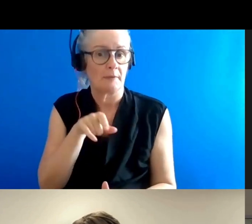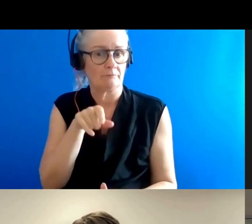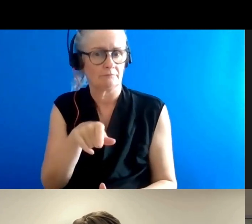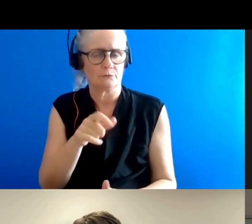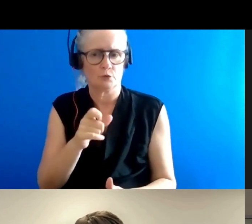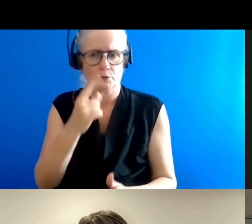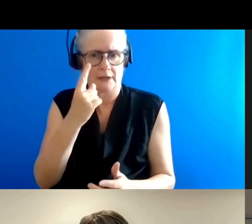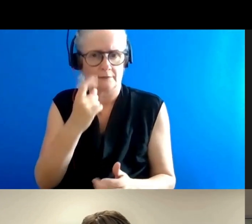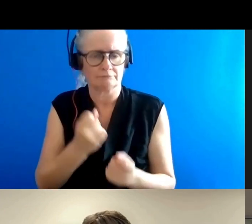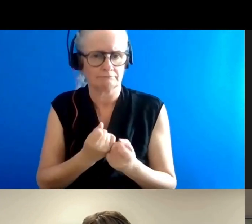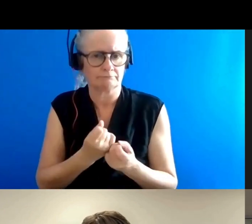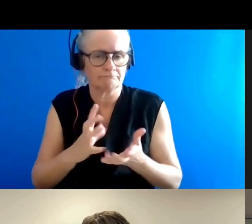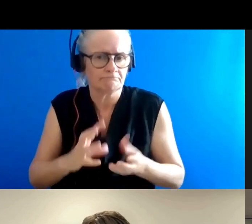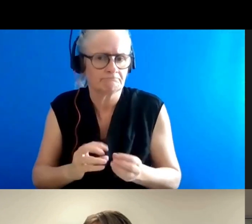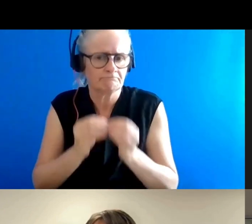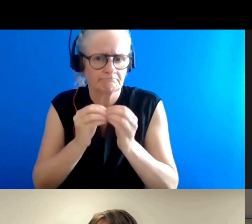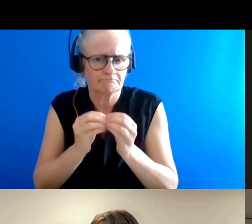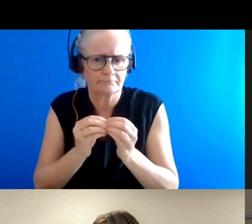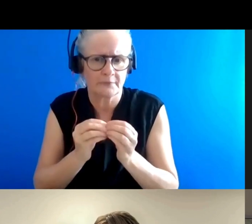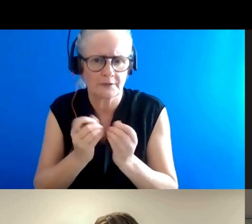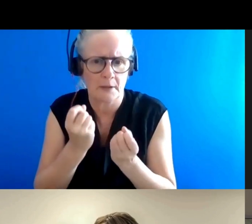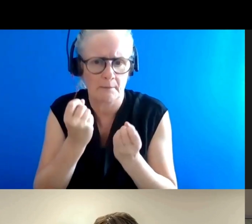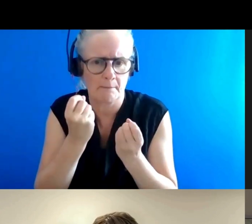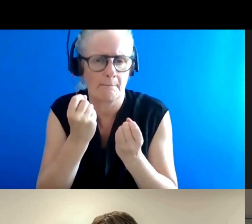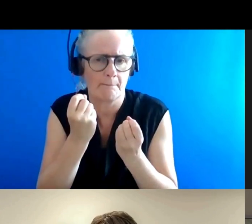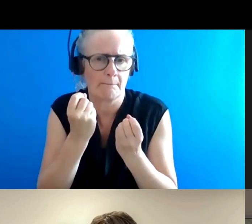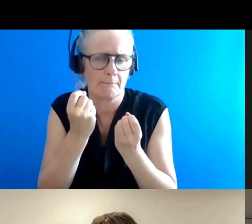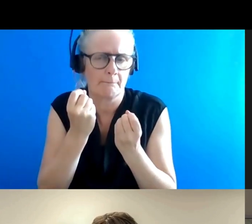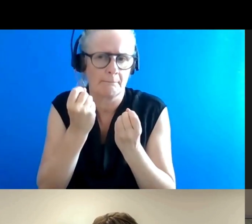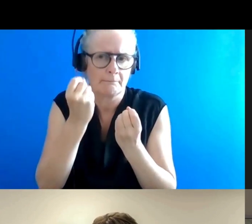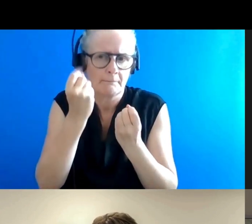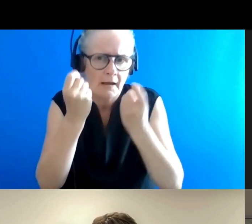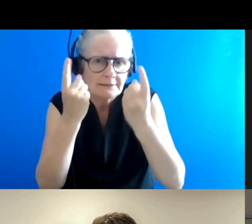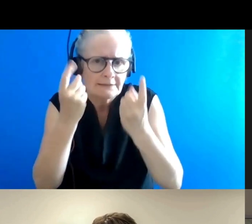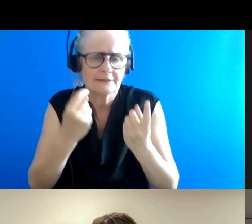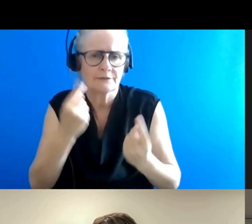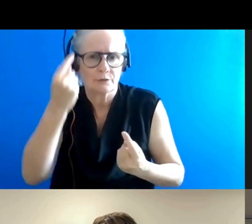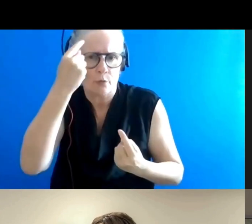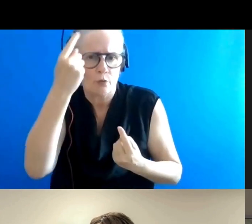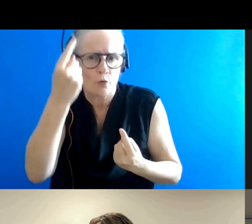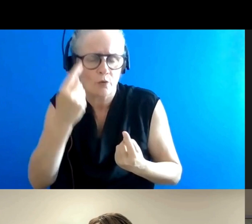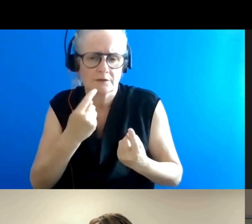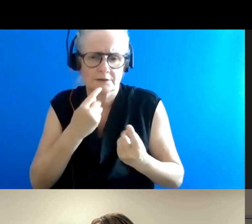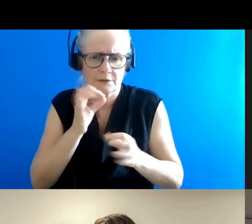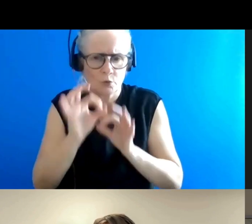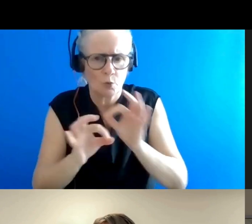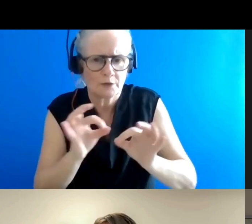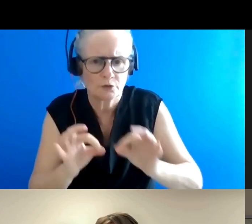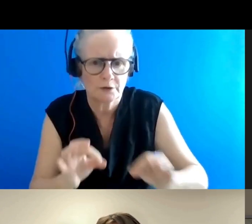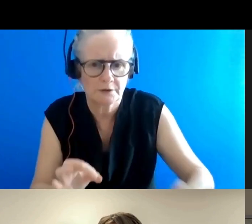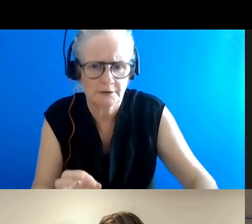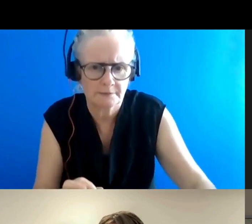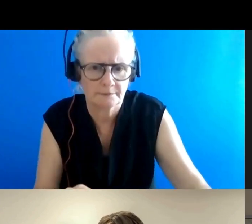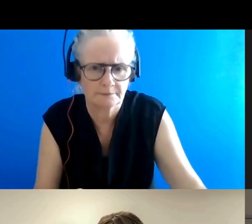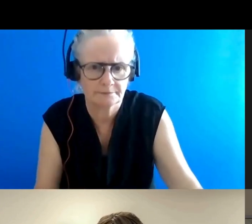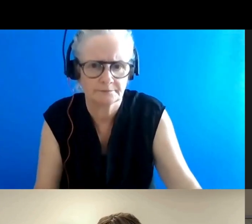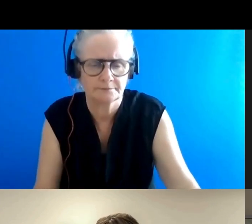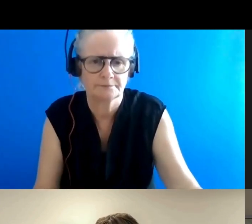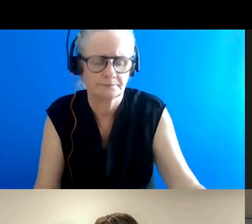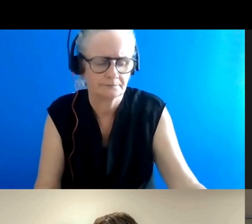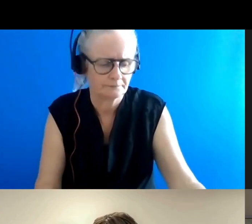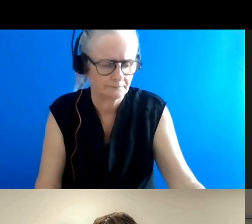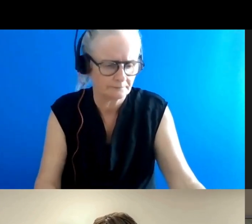when we come back into the main room. The session is recorded, and you can view or share this next